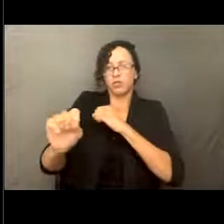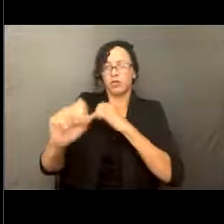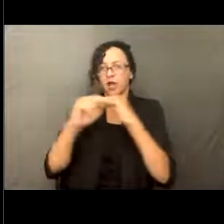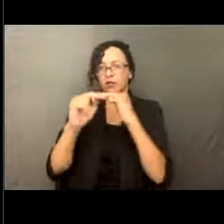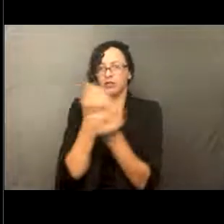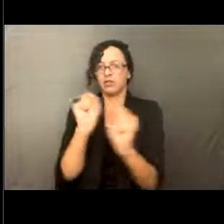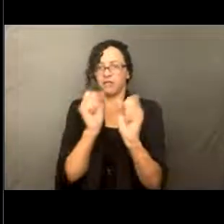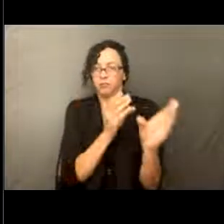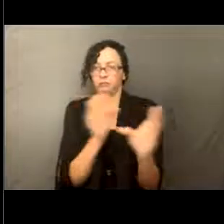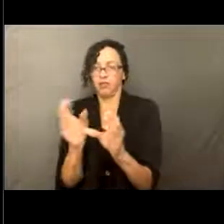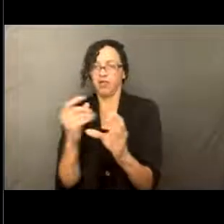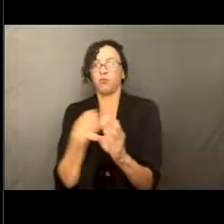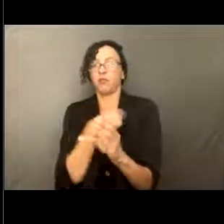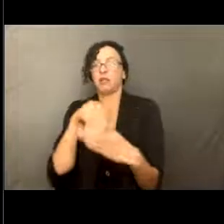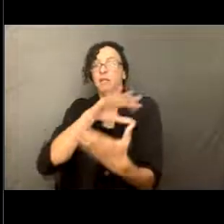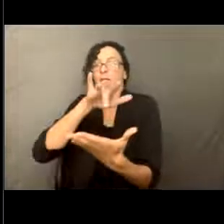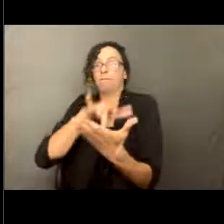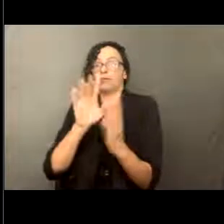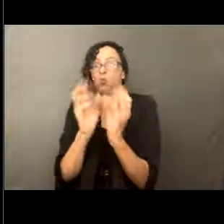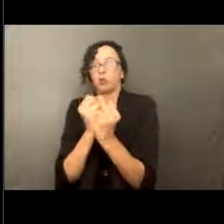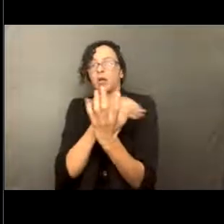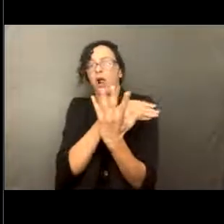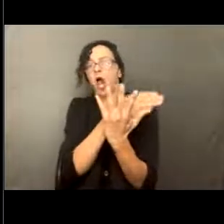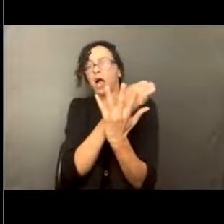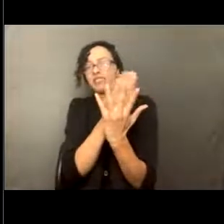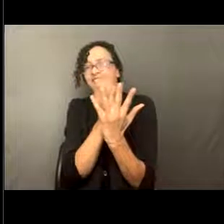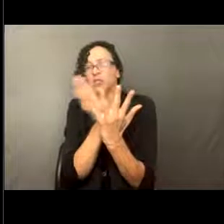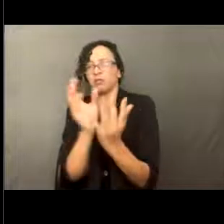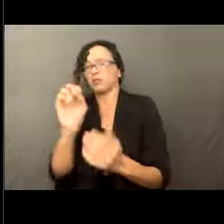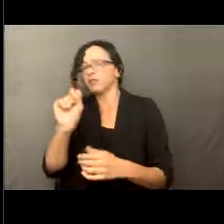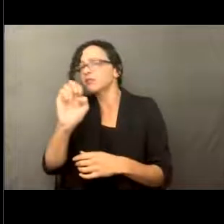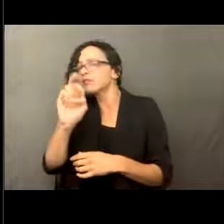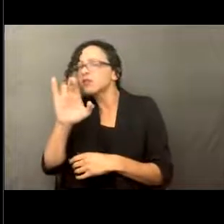workshop series that has had over 700